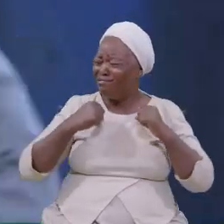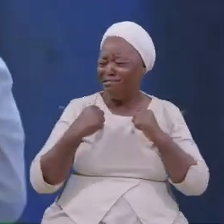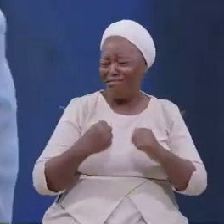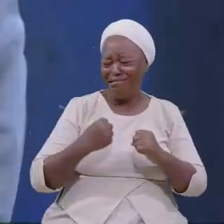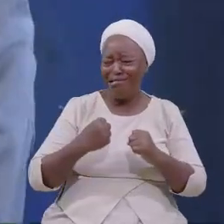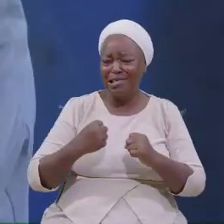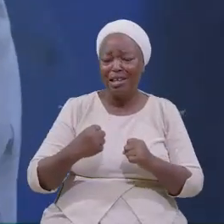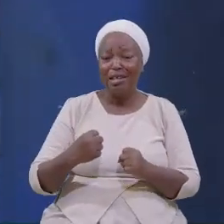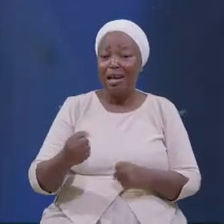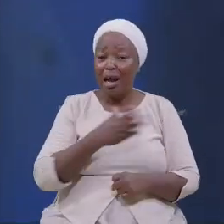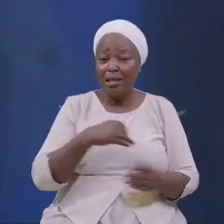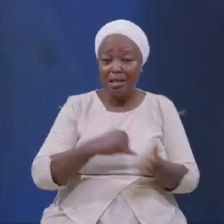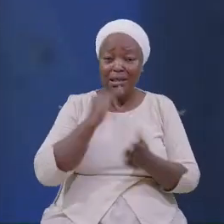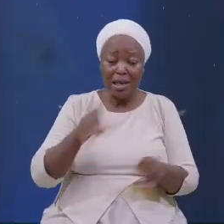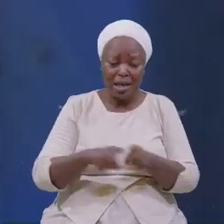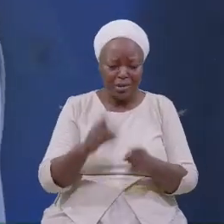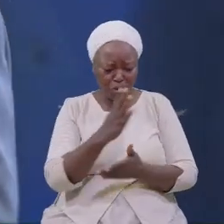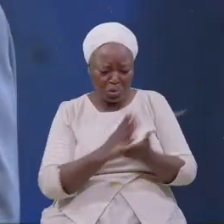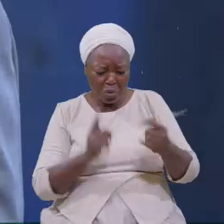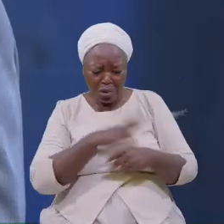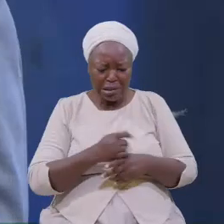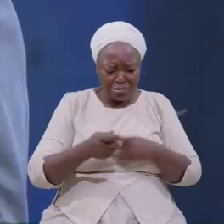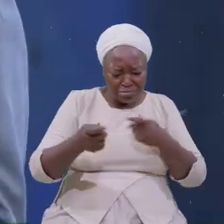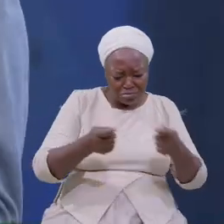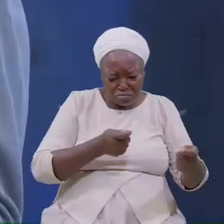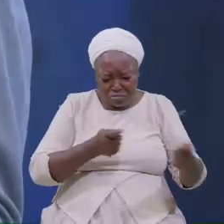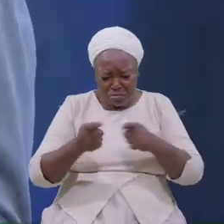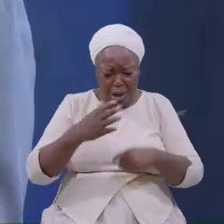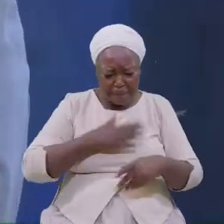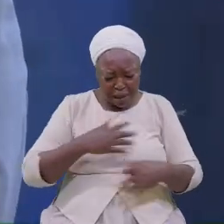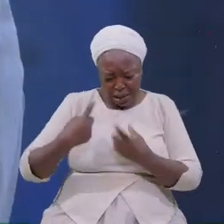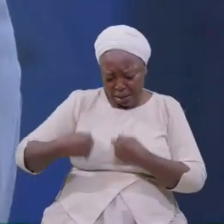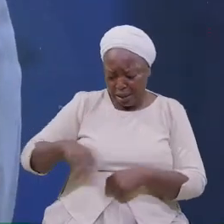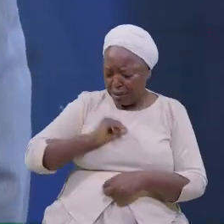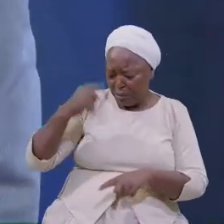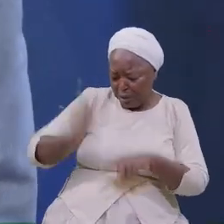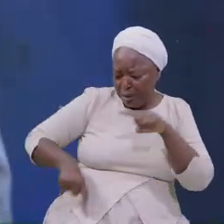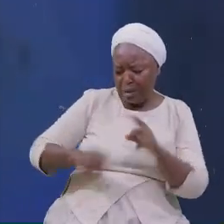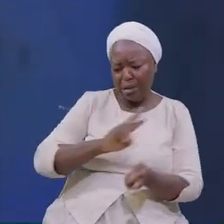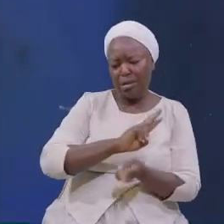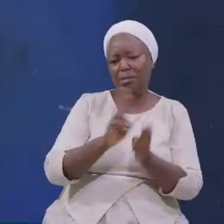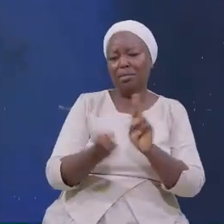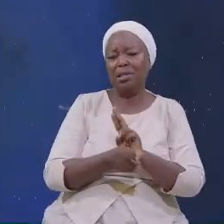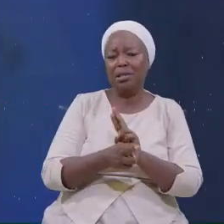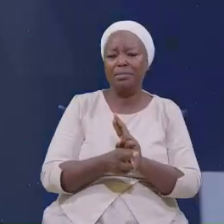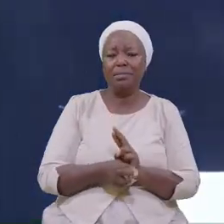tough. It's like there is somebody manipulating my heart. I cannot repent.